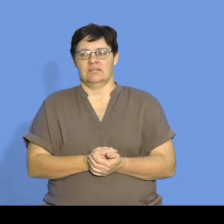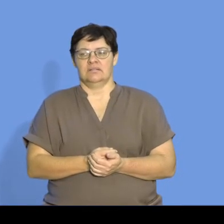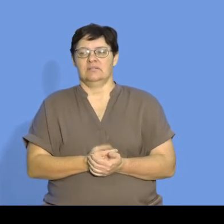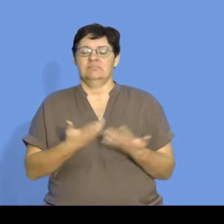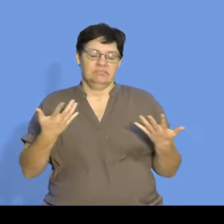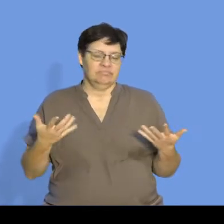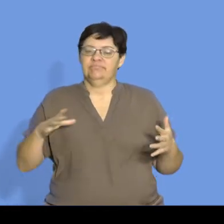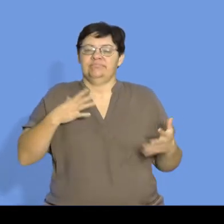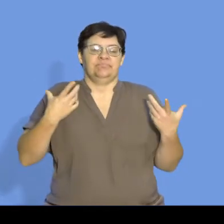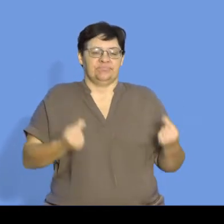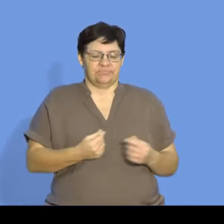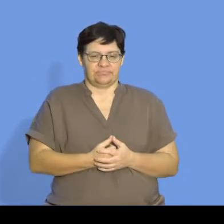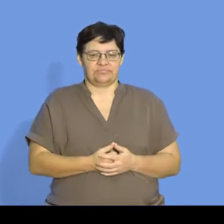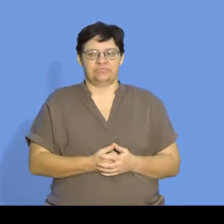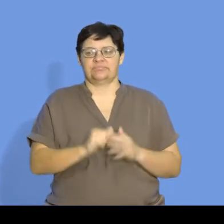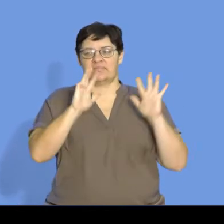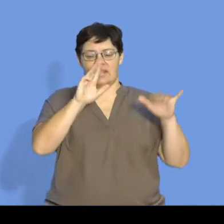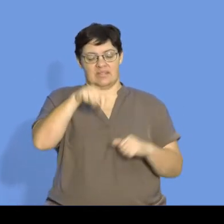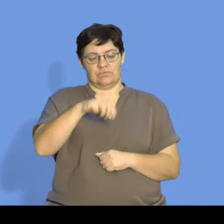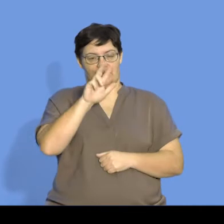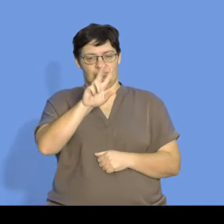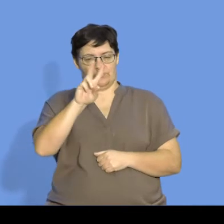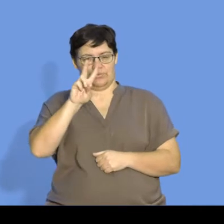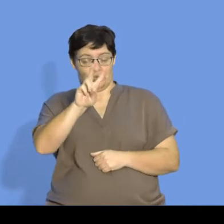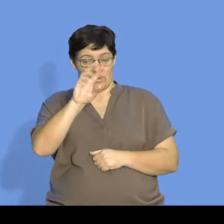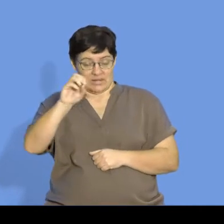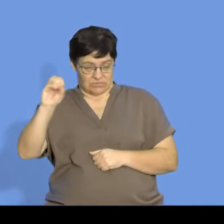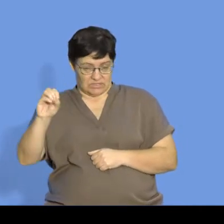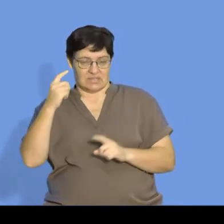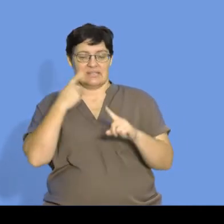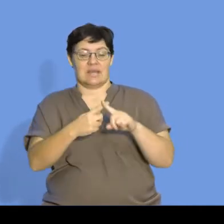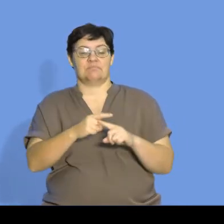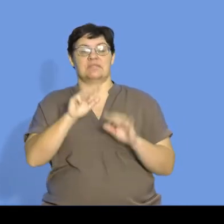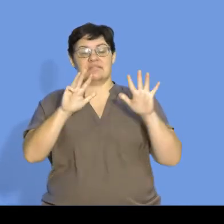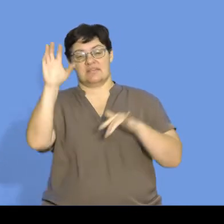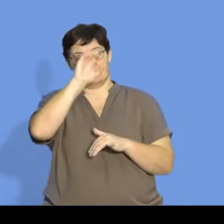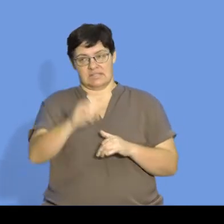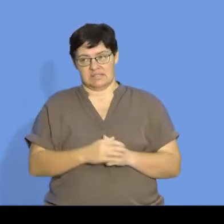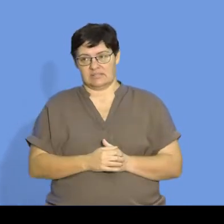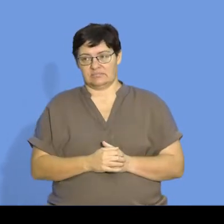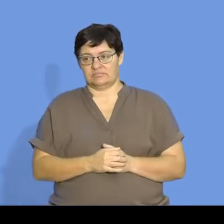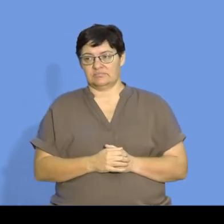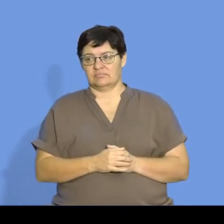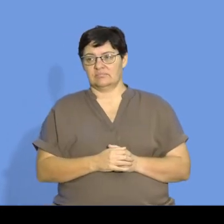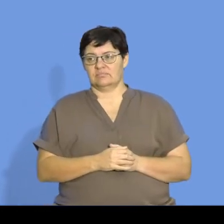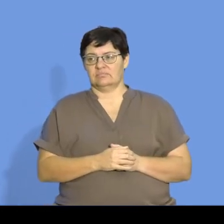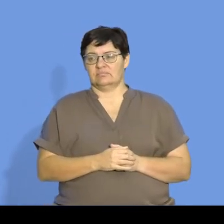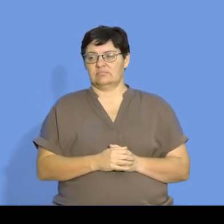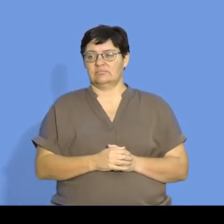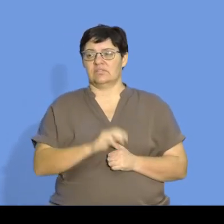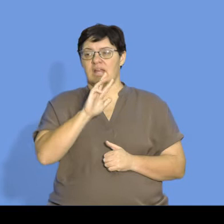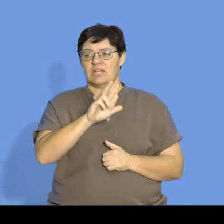And that all that you do is you take 9,200 times the 9%. Watch, you're going to get a